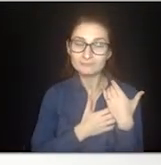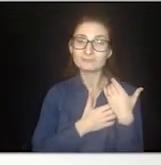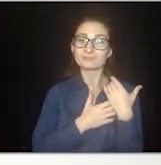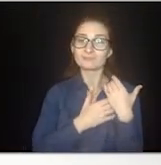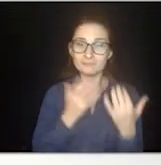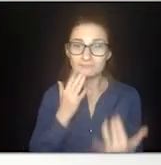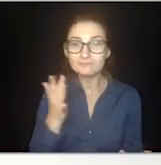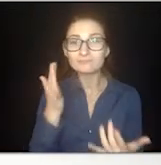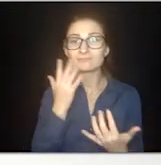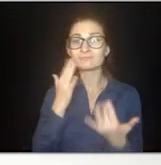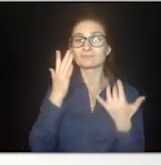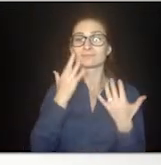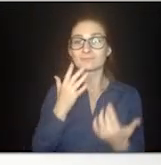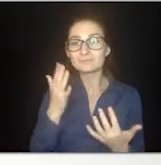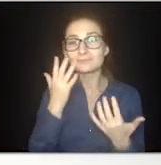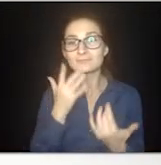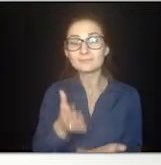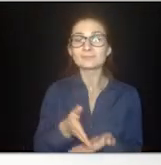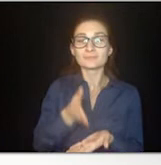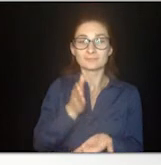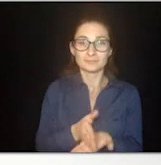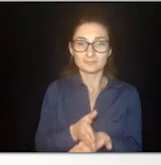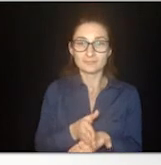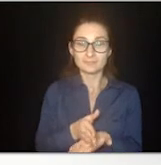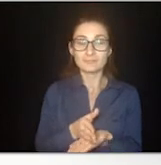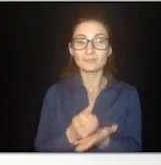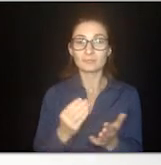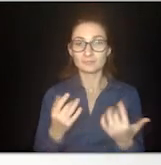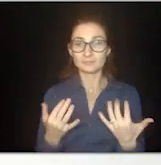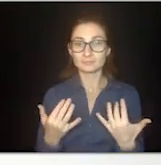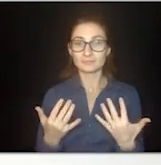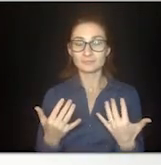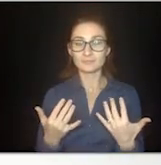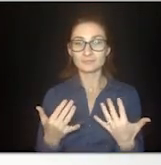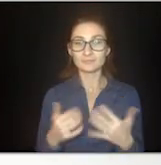the little song, stop, and wait.